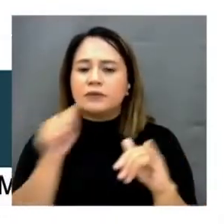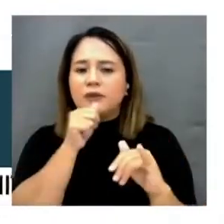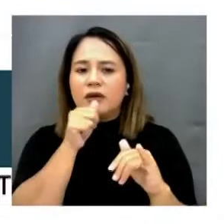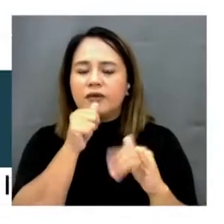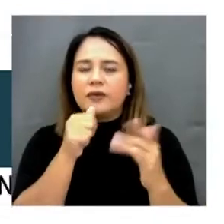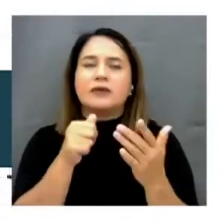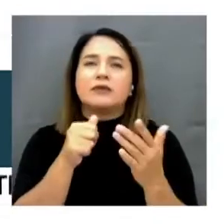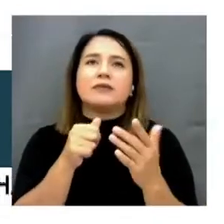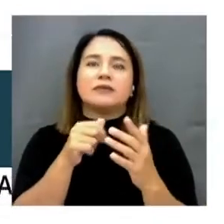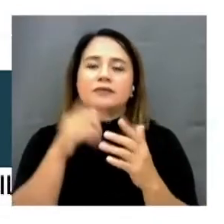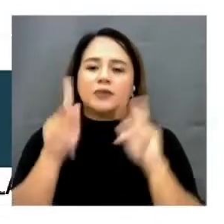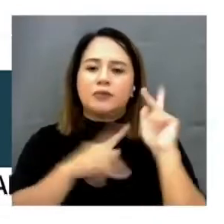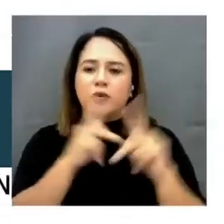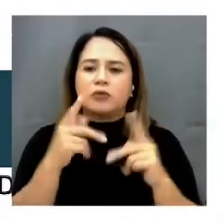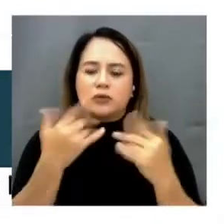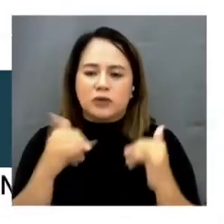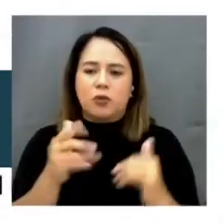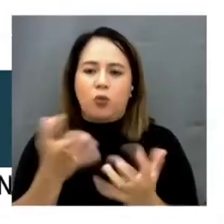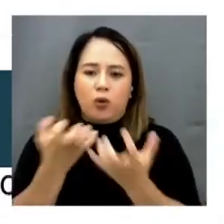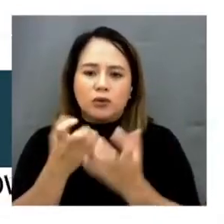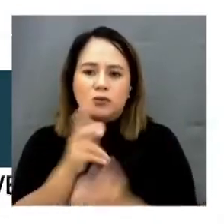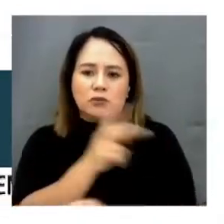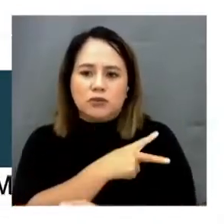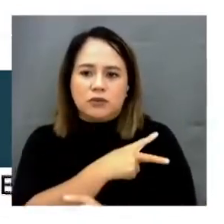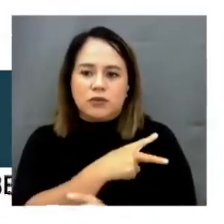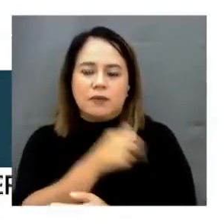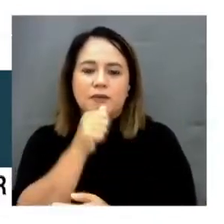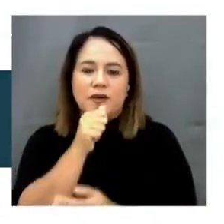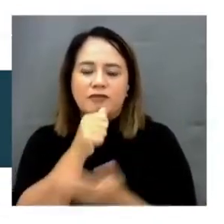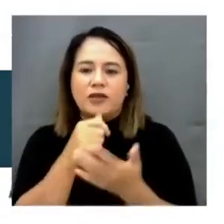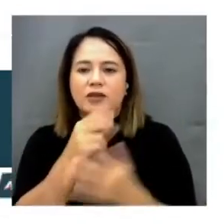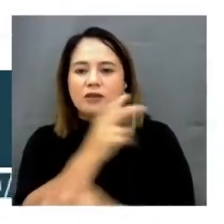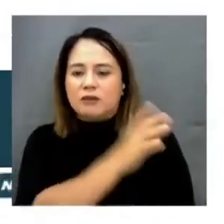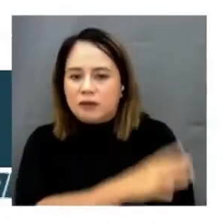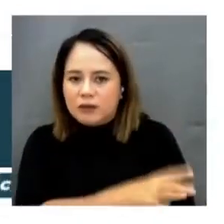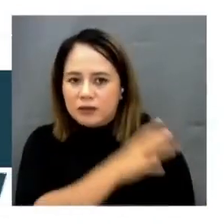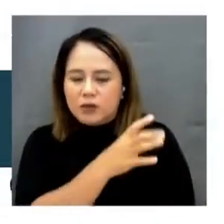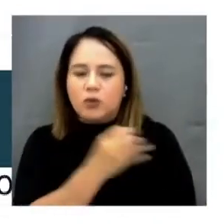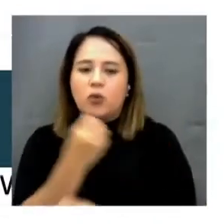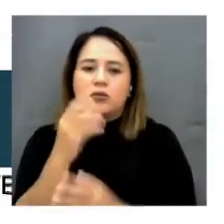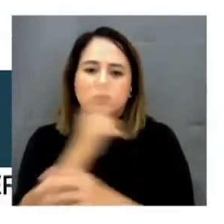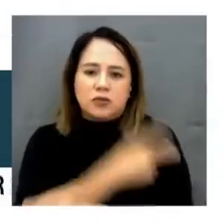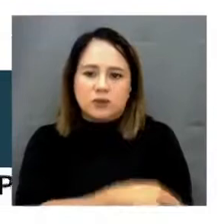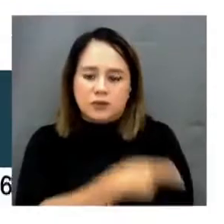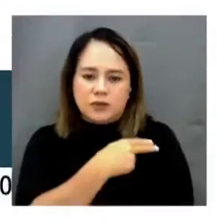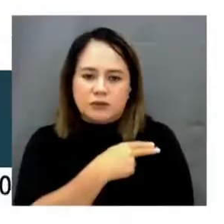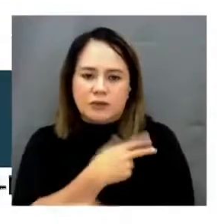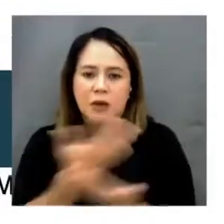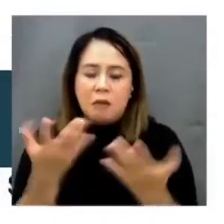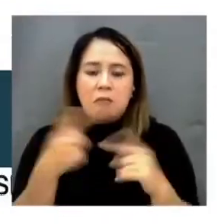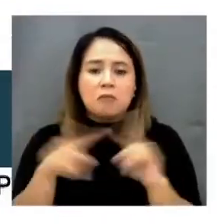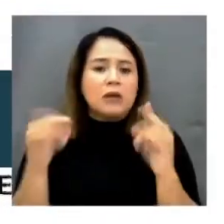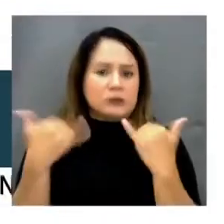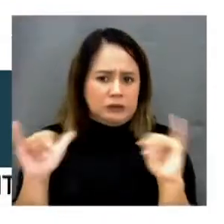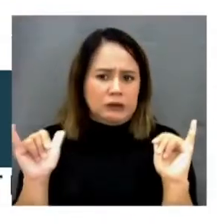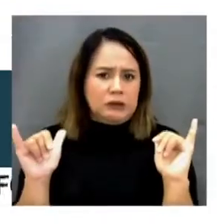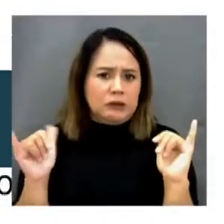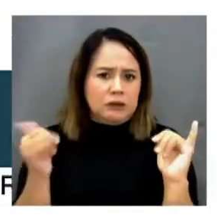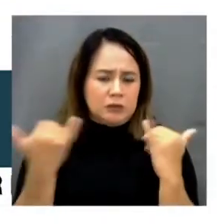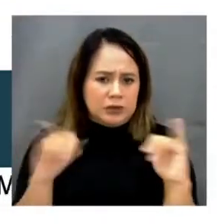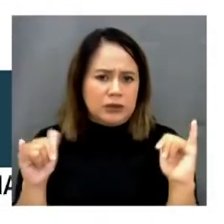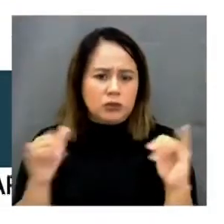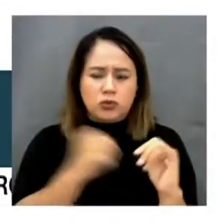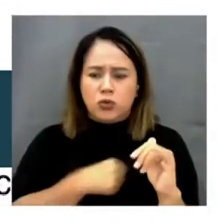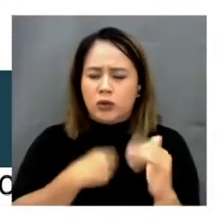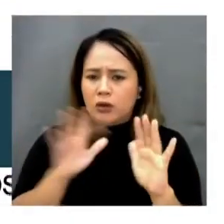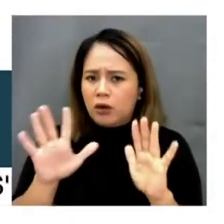to have the vaccination at the private clinics or the hospitals. But here so you I have, think by but, open... Yeah, but Dr. Lietchon, sorry to cut you there, but